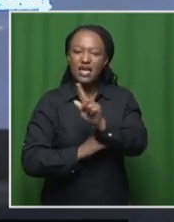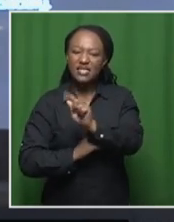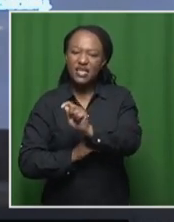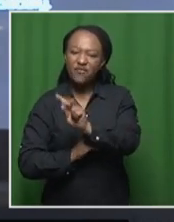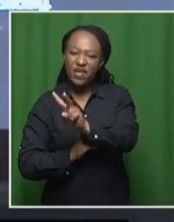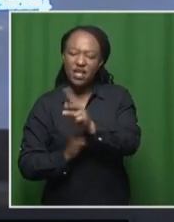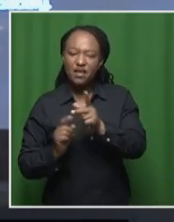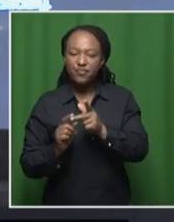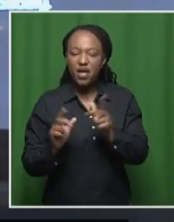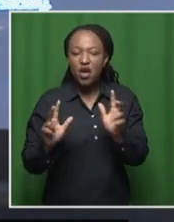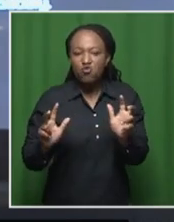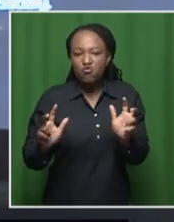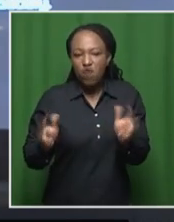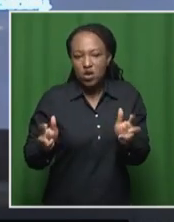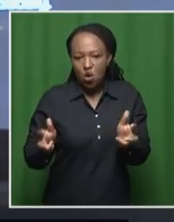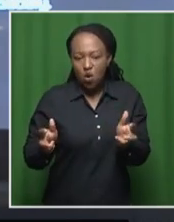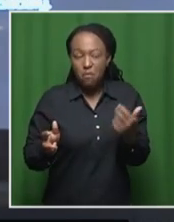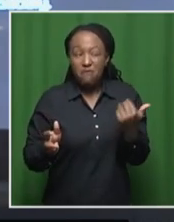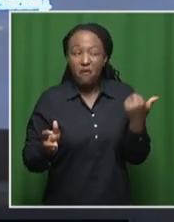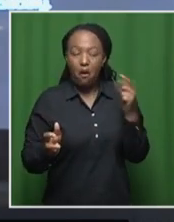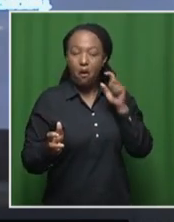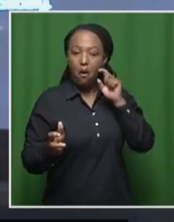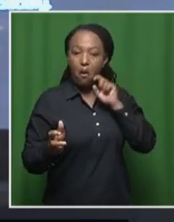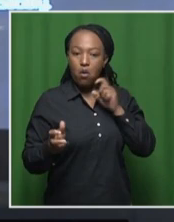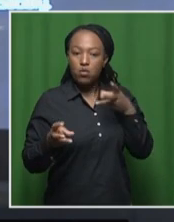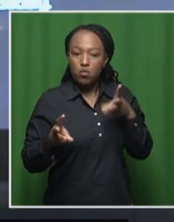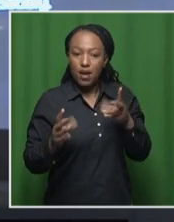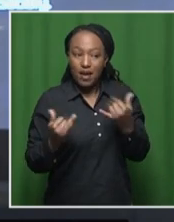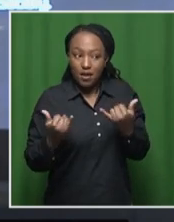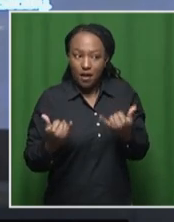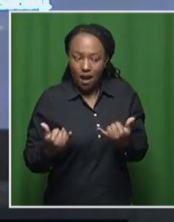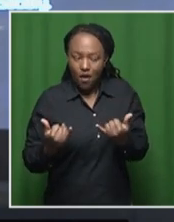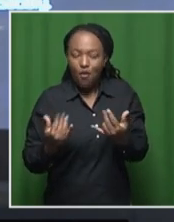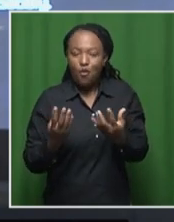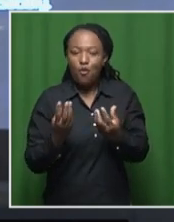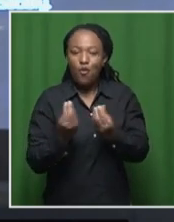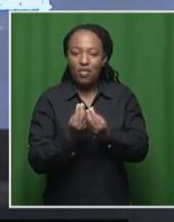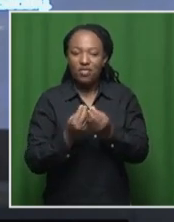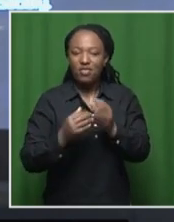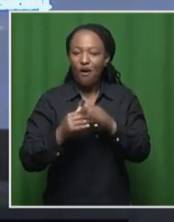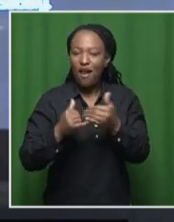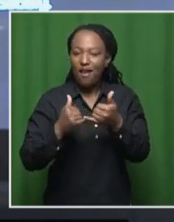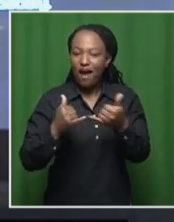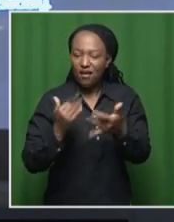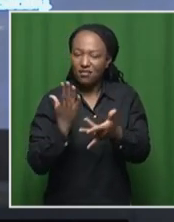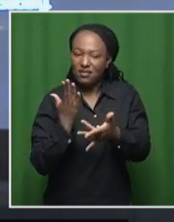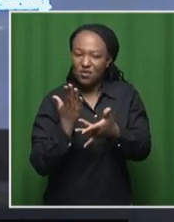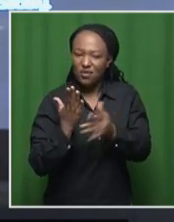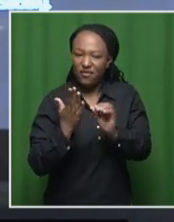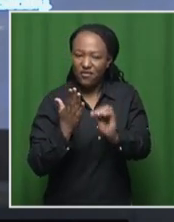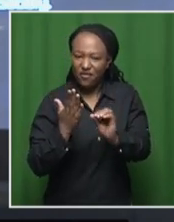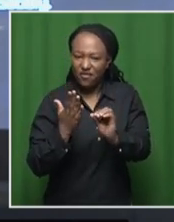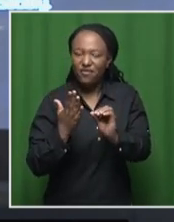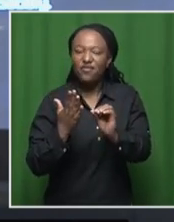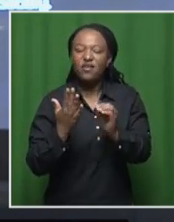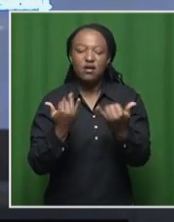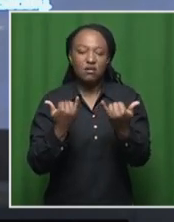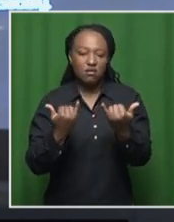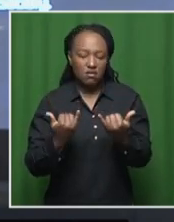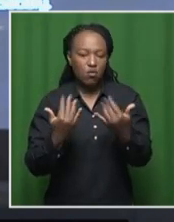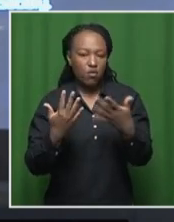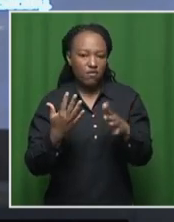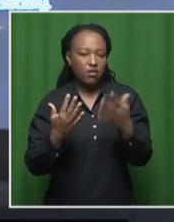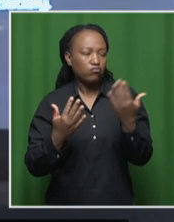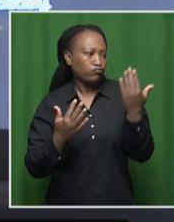of analog to the now days of digital technologies, running with migration from analog to digital, as we currently have done, and we